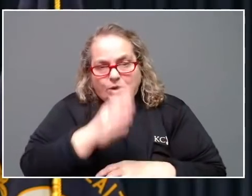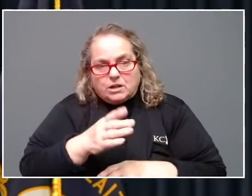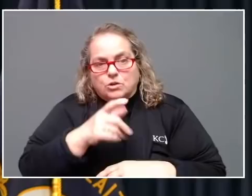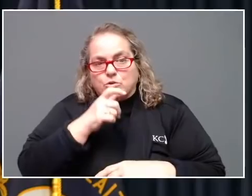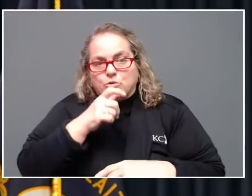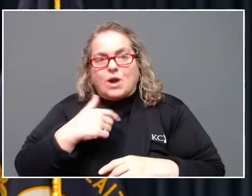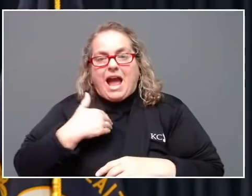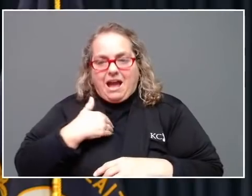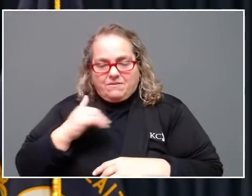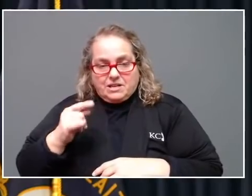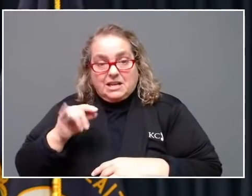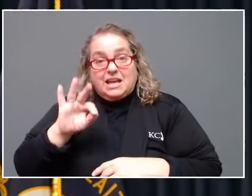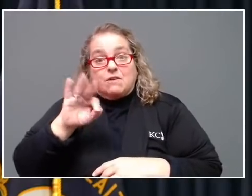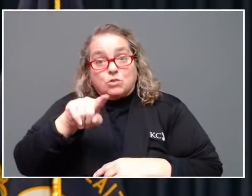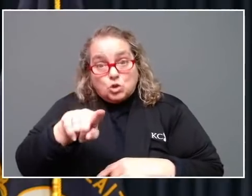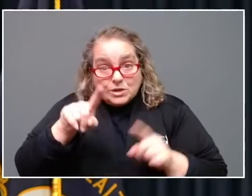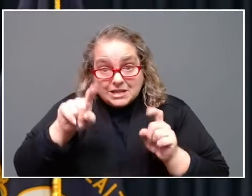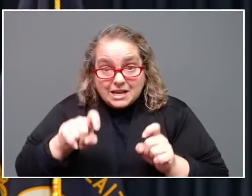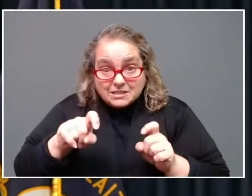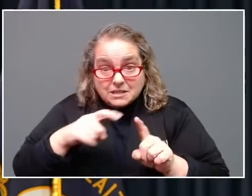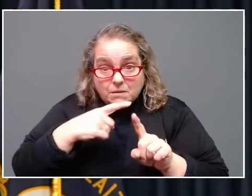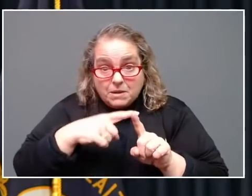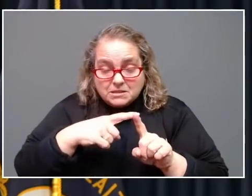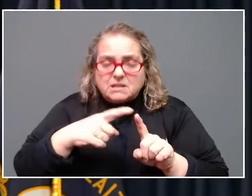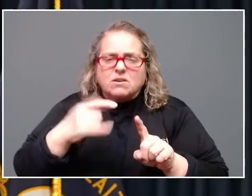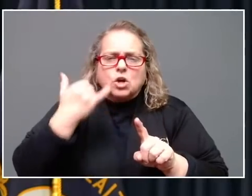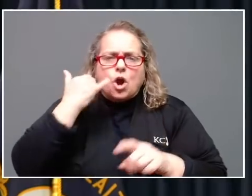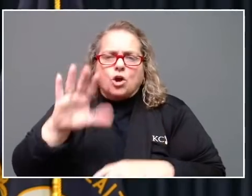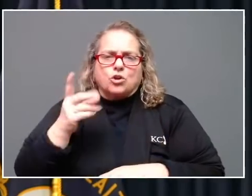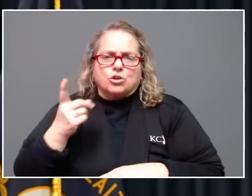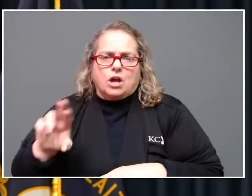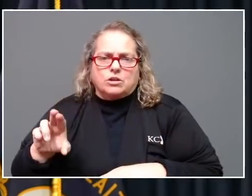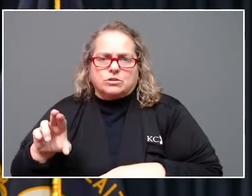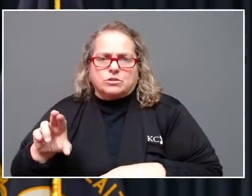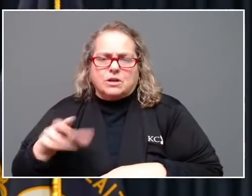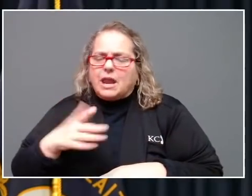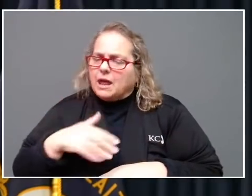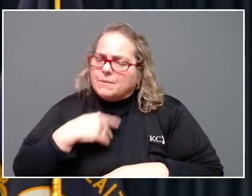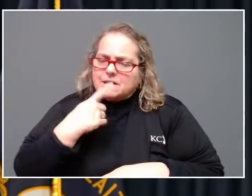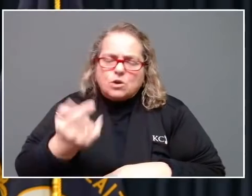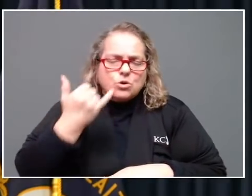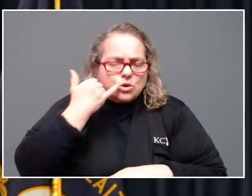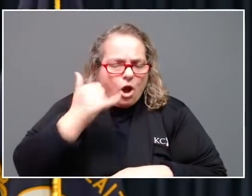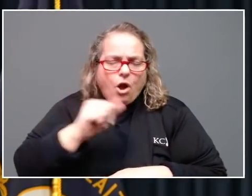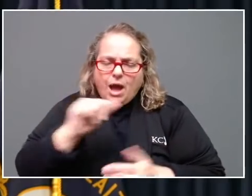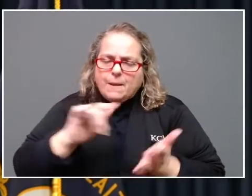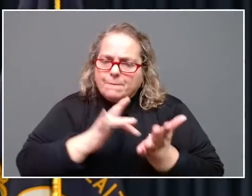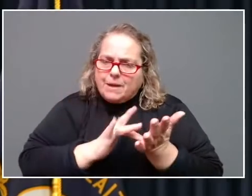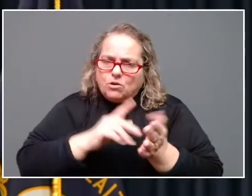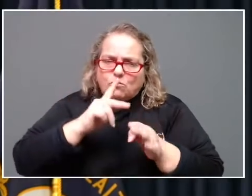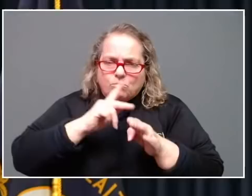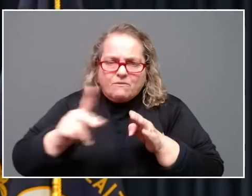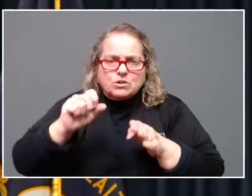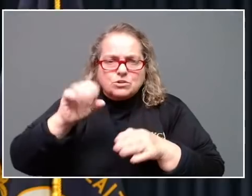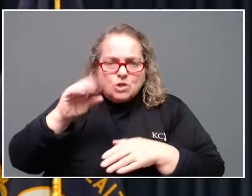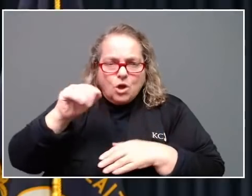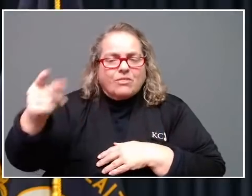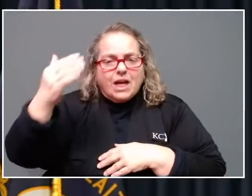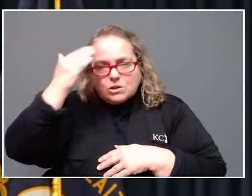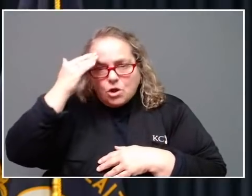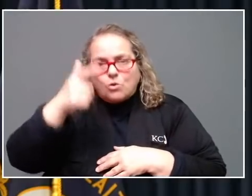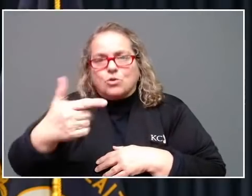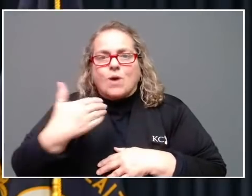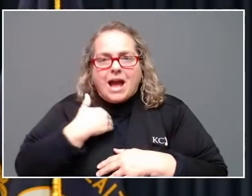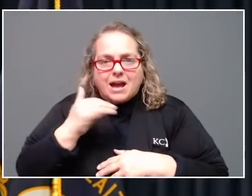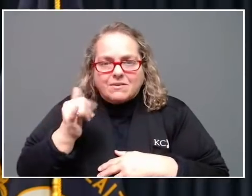you've tested positive, call your doctor, right? Call a medical professional so that they know that you have it. If you need